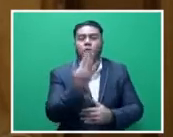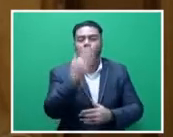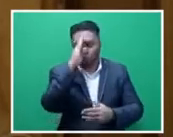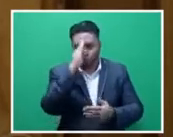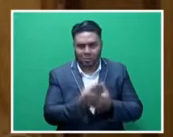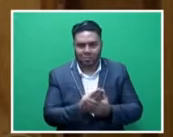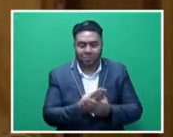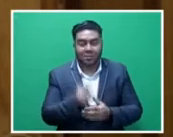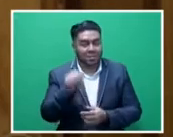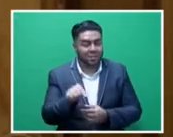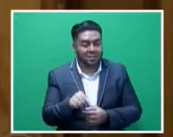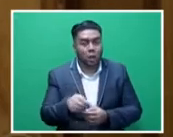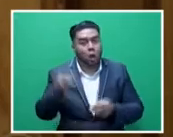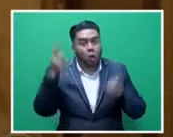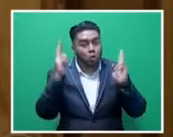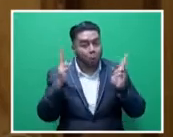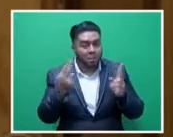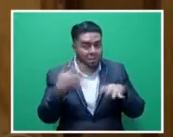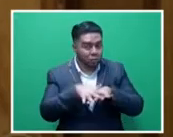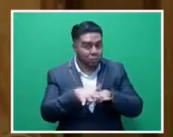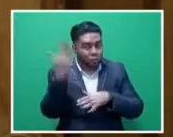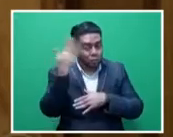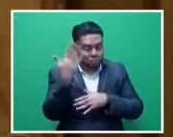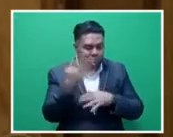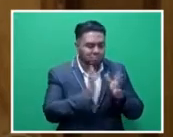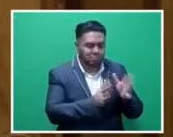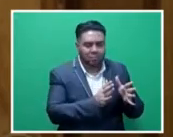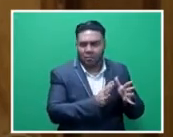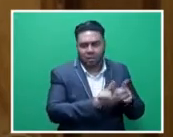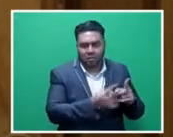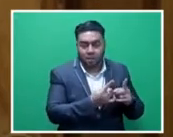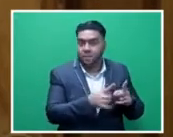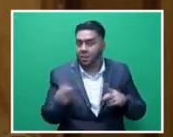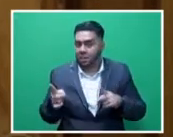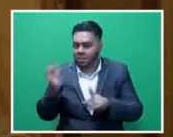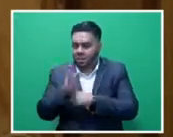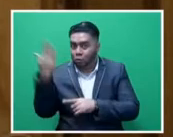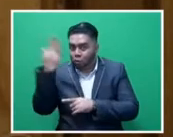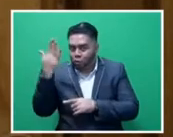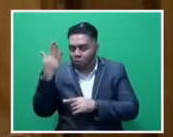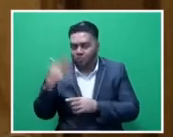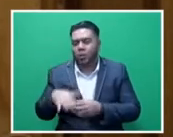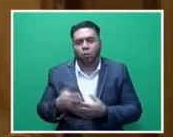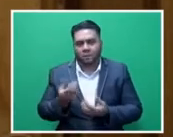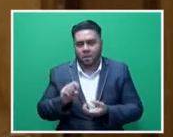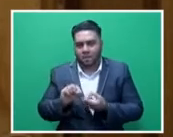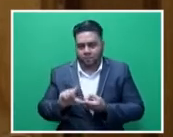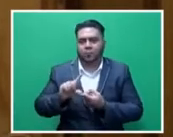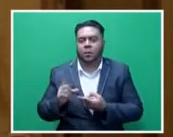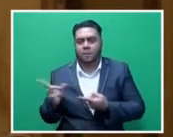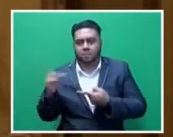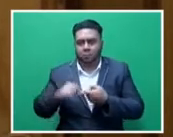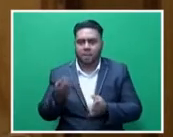normal school would have. And this is used to buy assistive devices for the children.